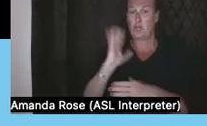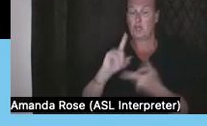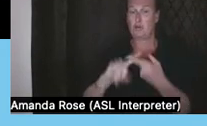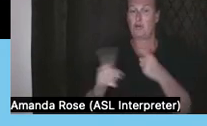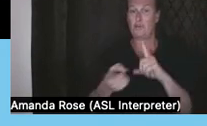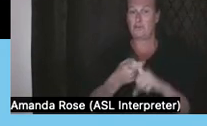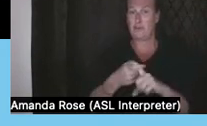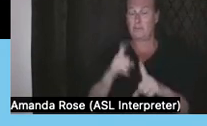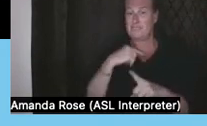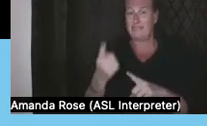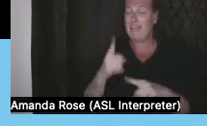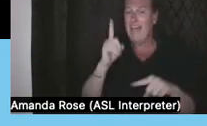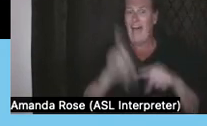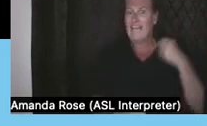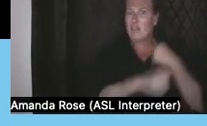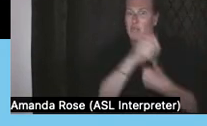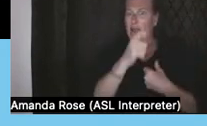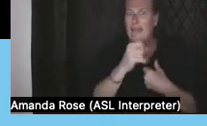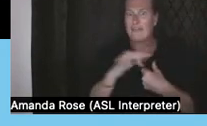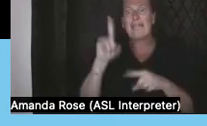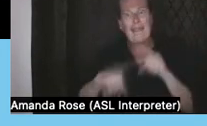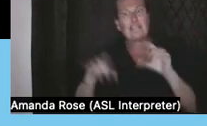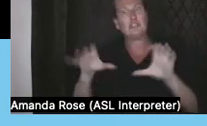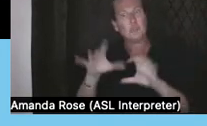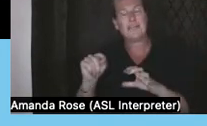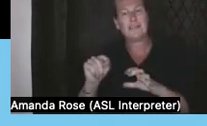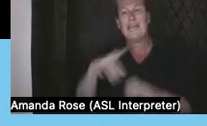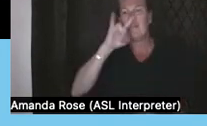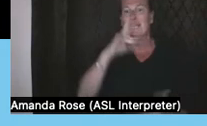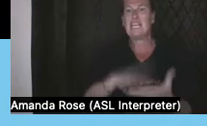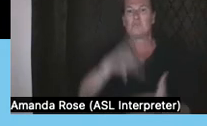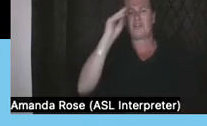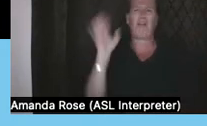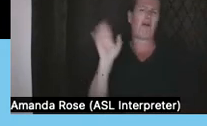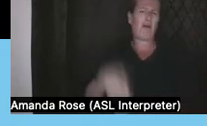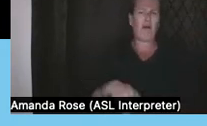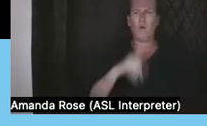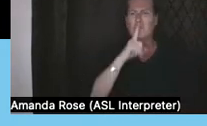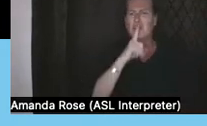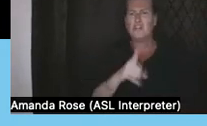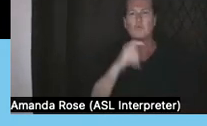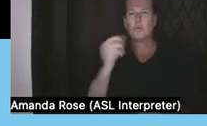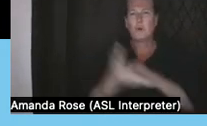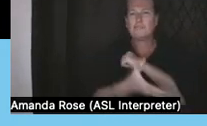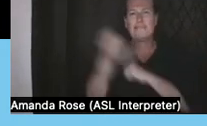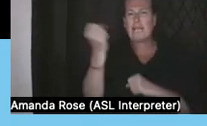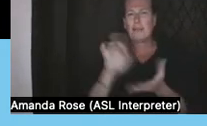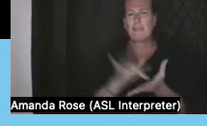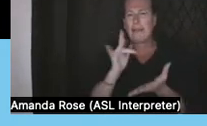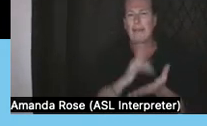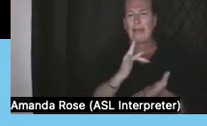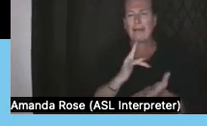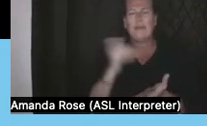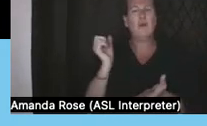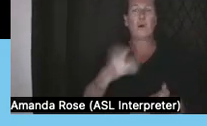can't give them this threat if I can't follow through on it. Exactly. And then the kiddos are going to learn, like, oh, you're not going to really take away this from me, or you didn't do that last time, so I'm